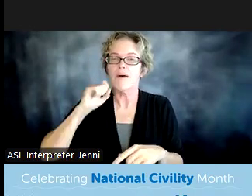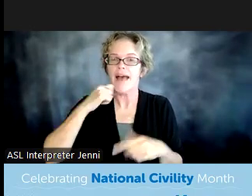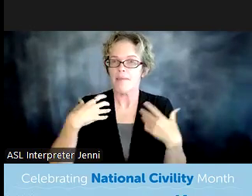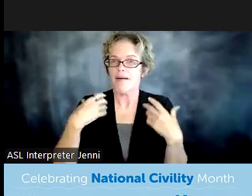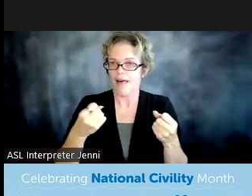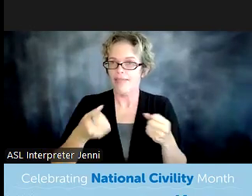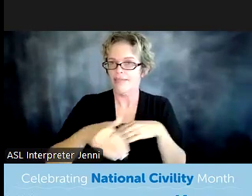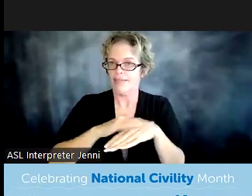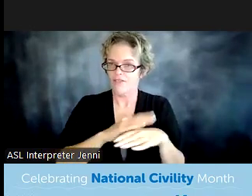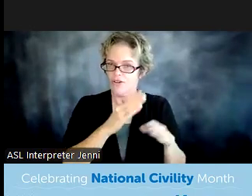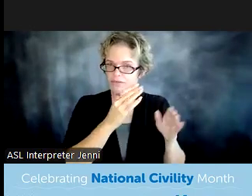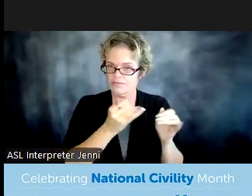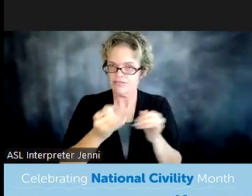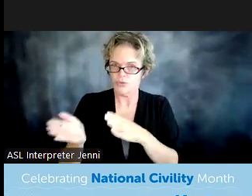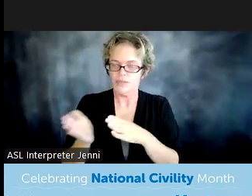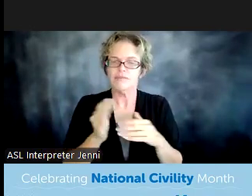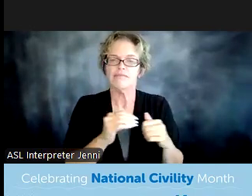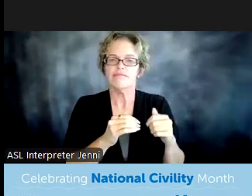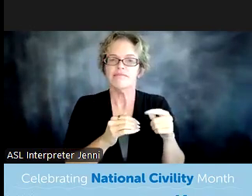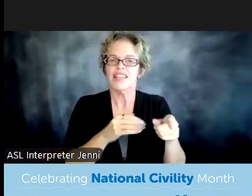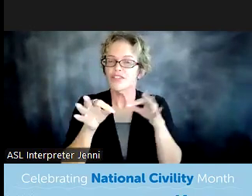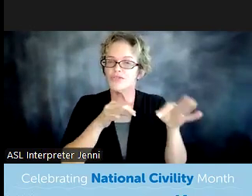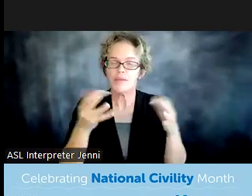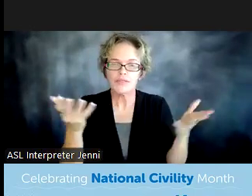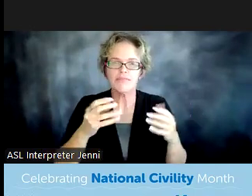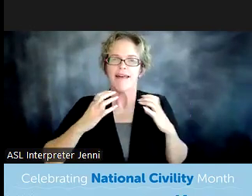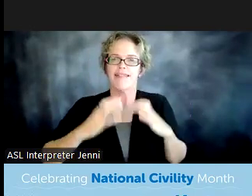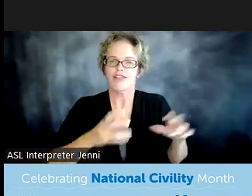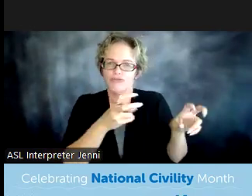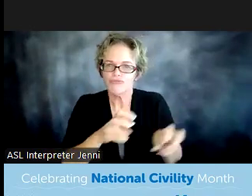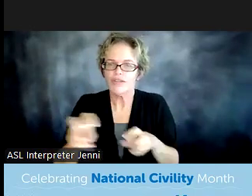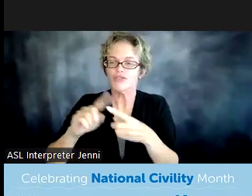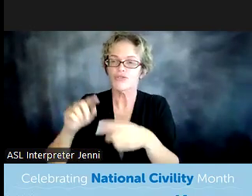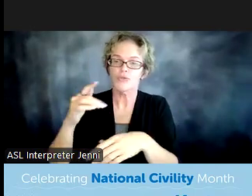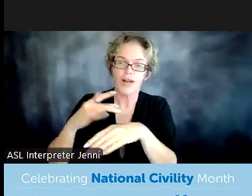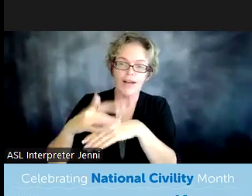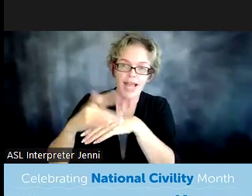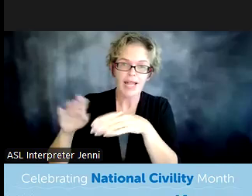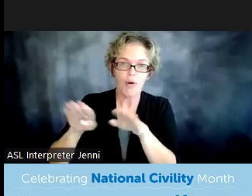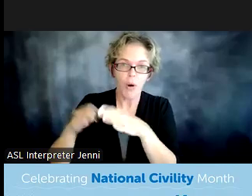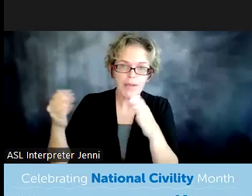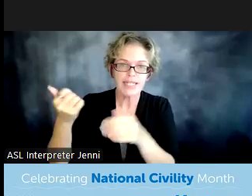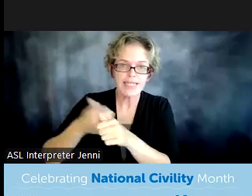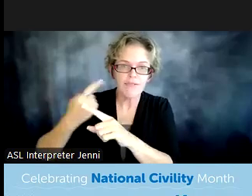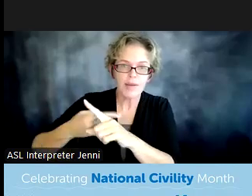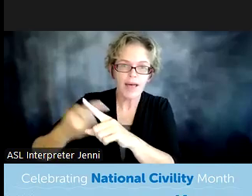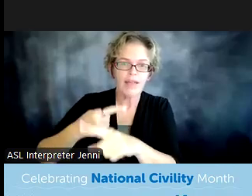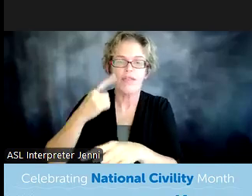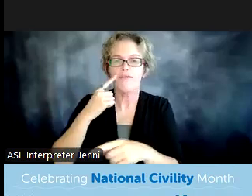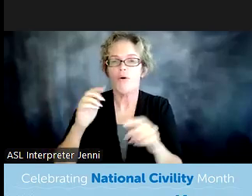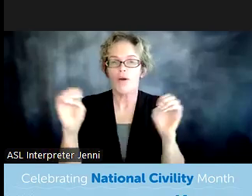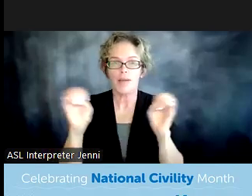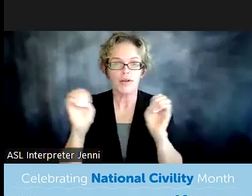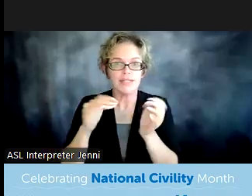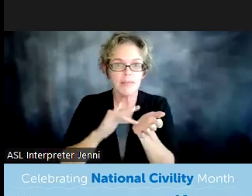individuals. So the description of this would be clients are transitioned into available openings each month from the following programs. So emergency medical or the